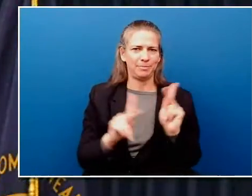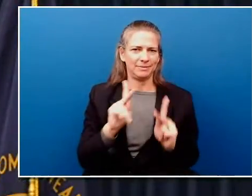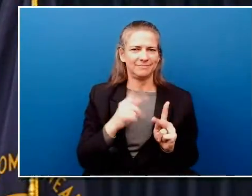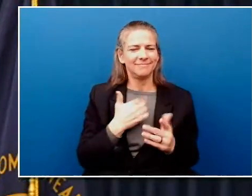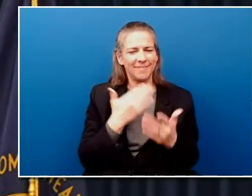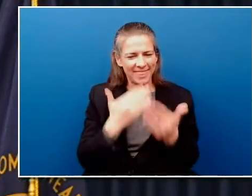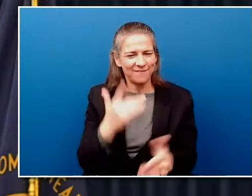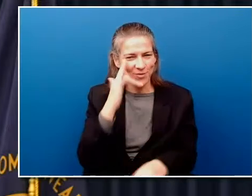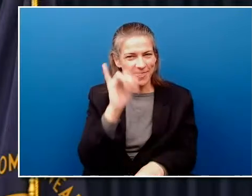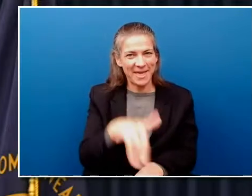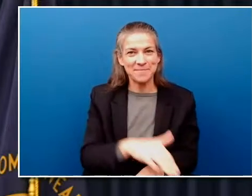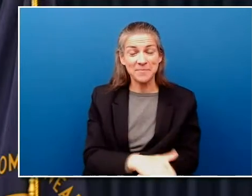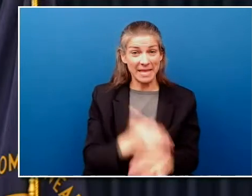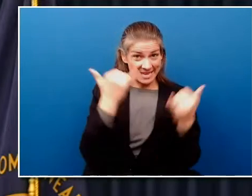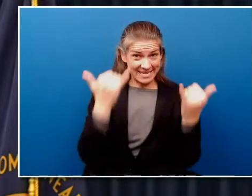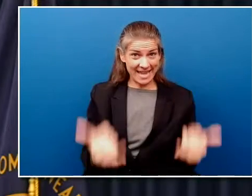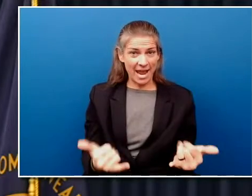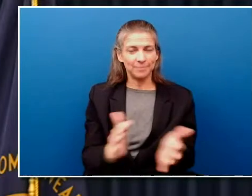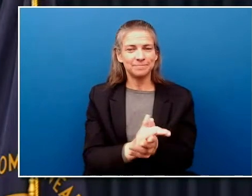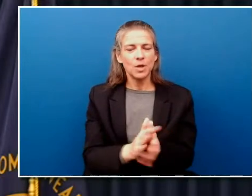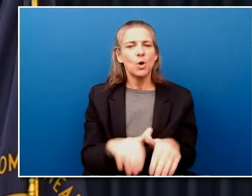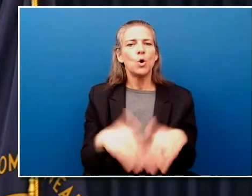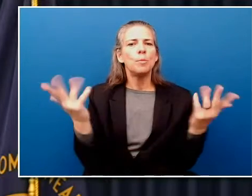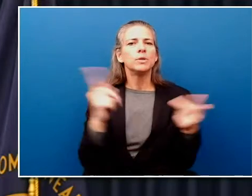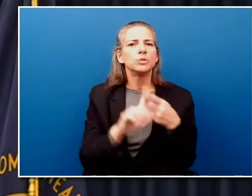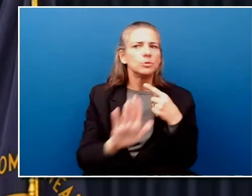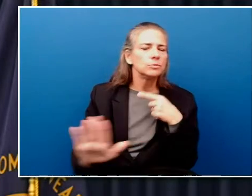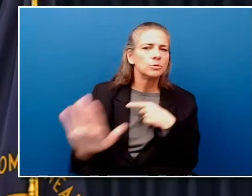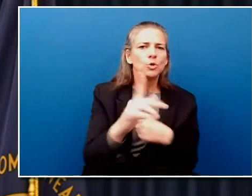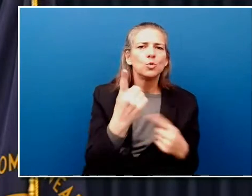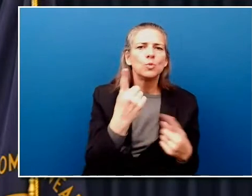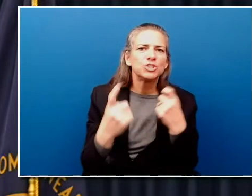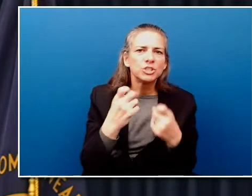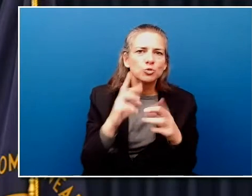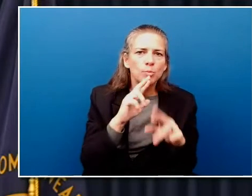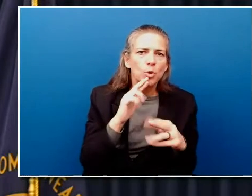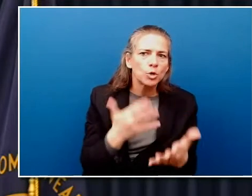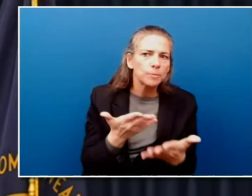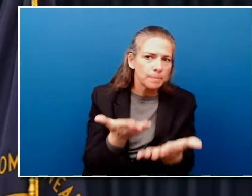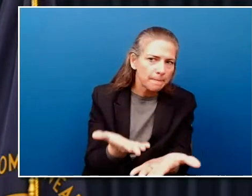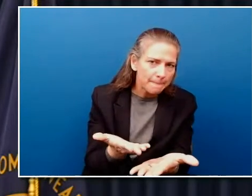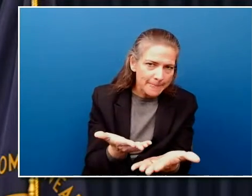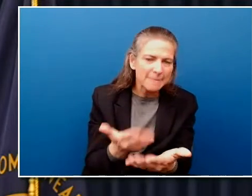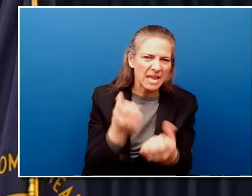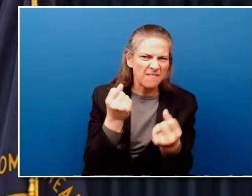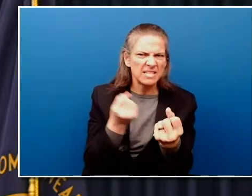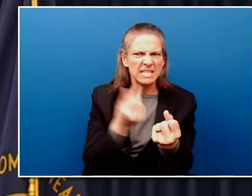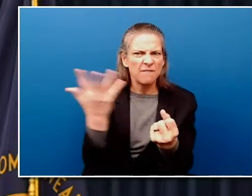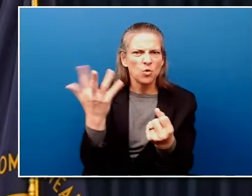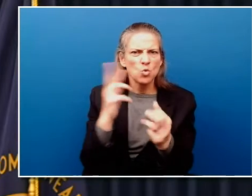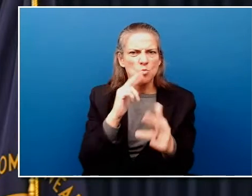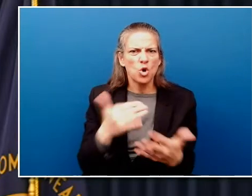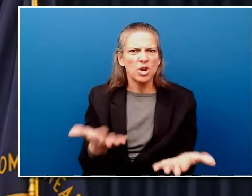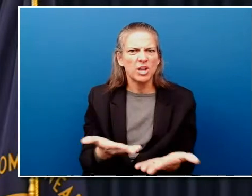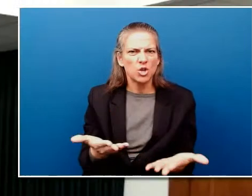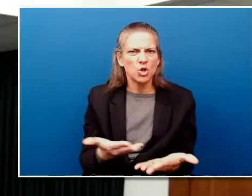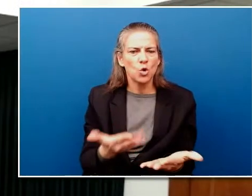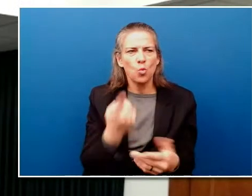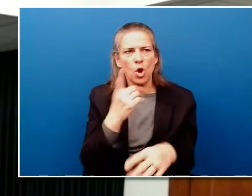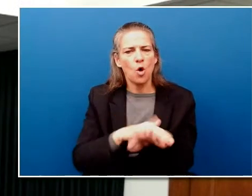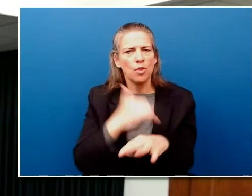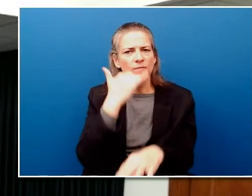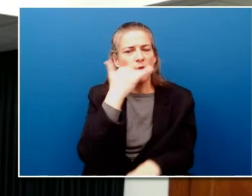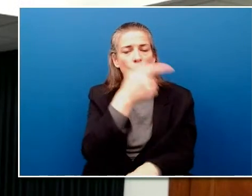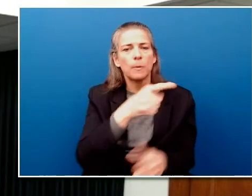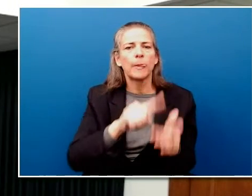right, now we will open it up to questions. We've got a number of journalists here with us and one on the line. We'll start with